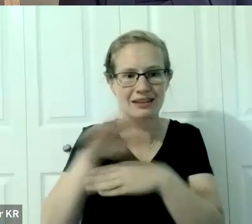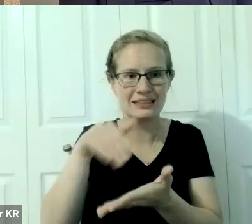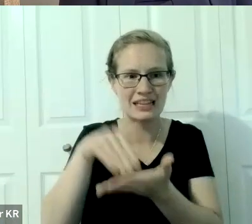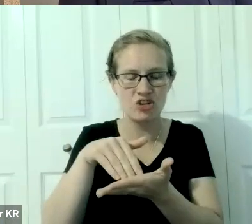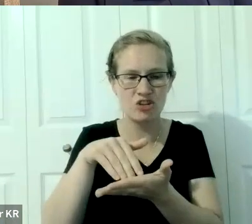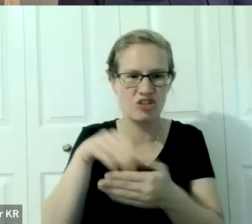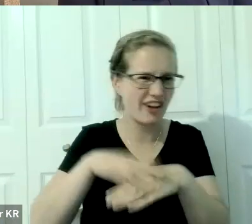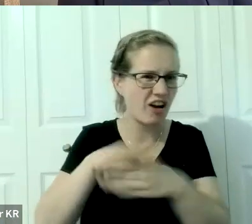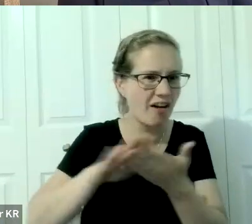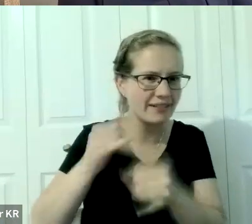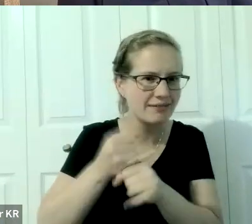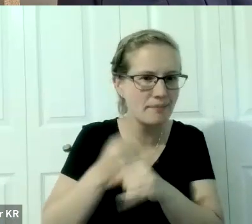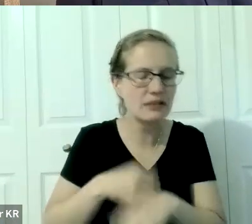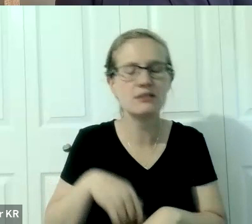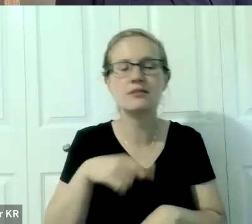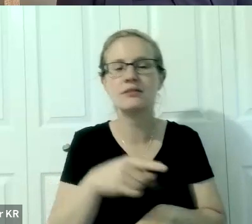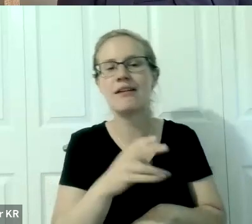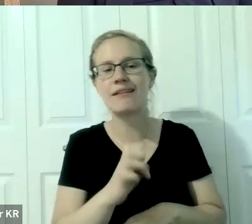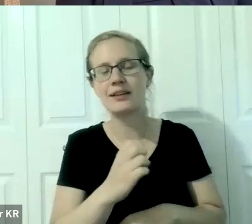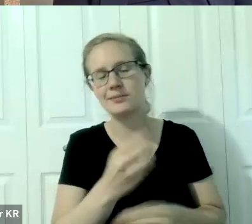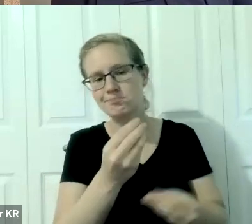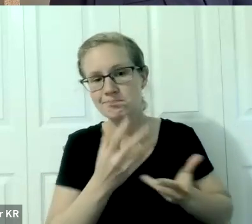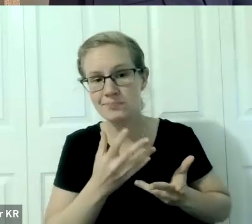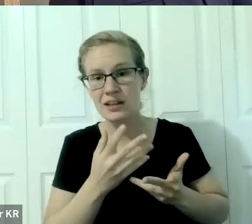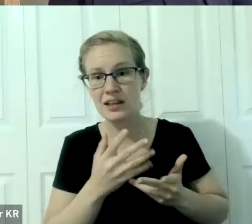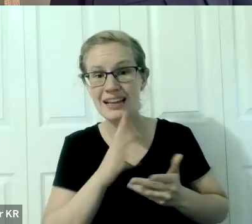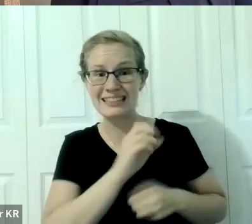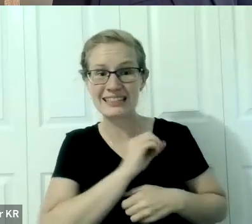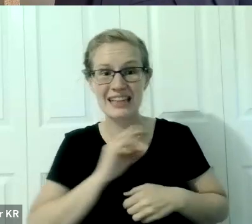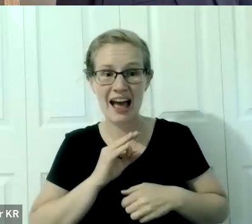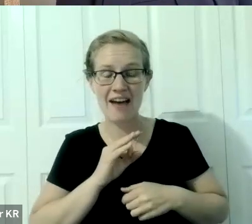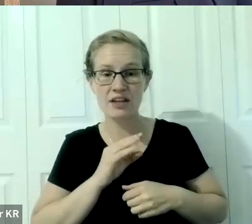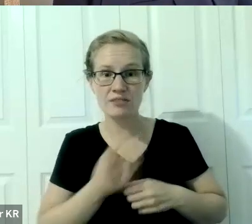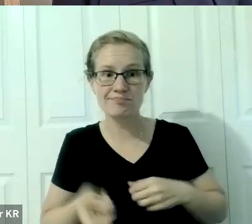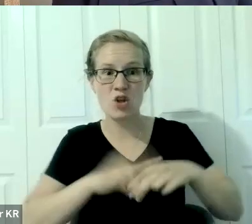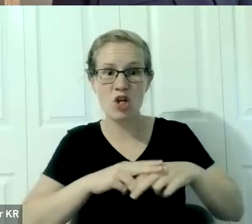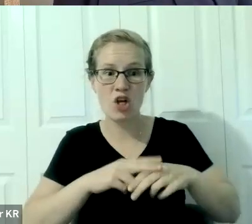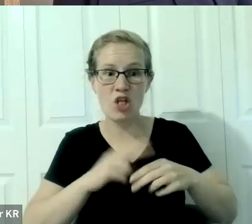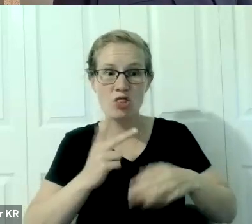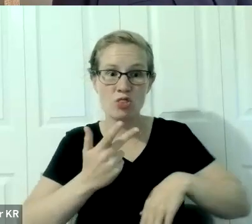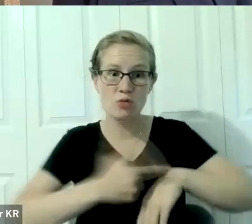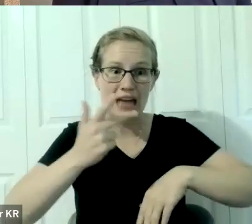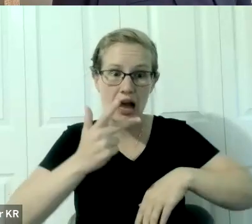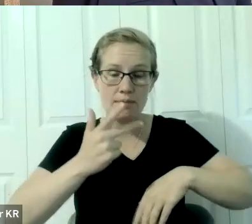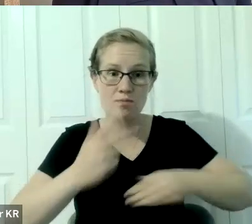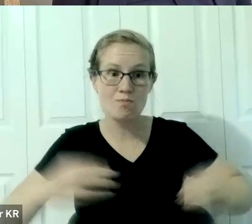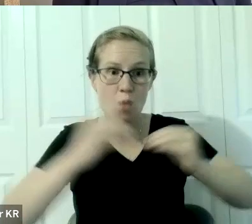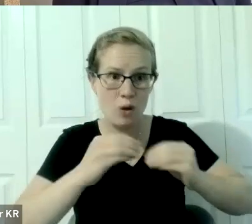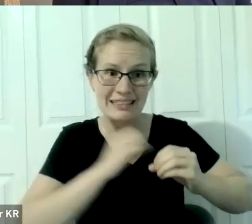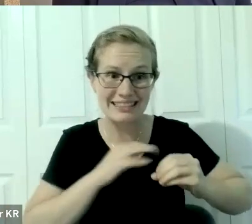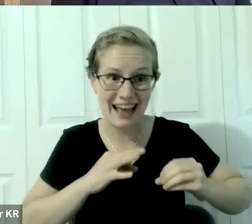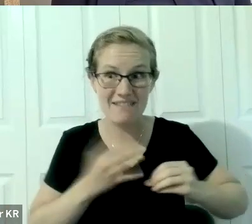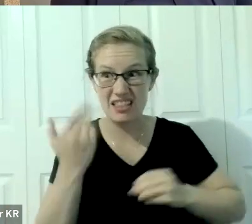college campus, and he told me that he had to triple his staff, okay, in the last 3 years. And I think